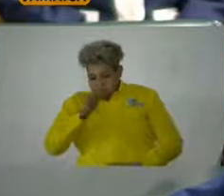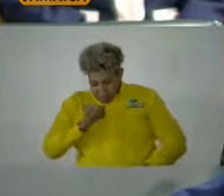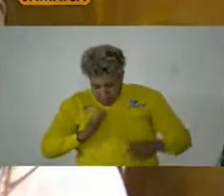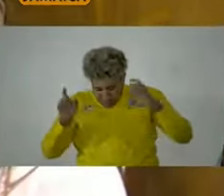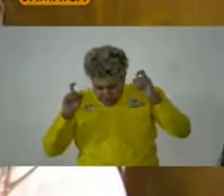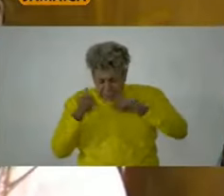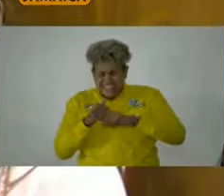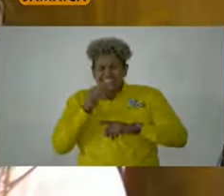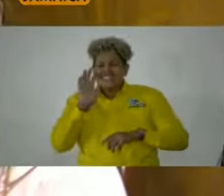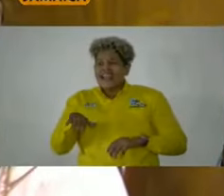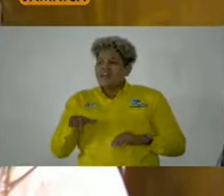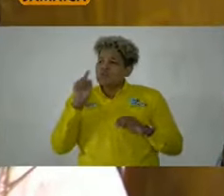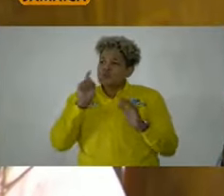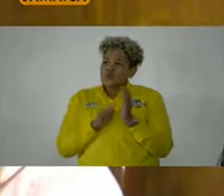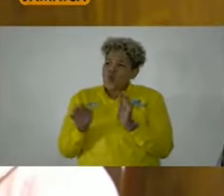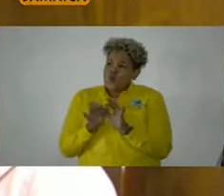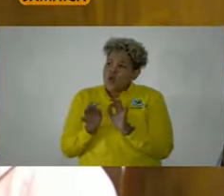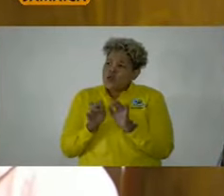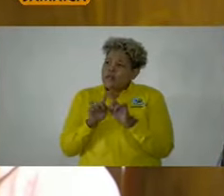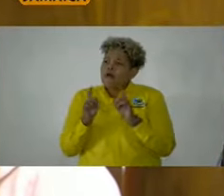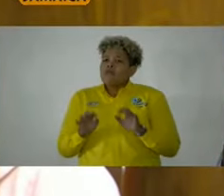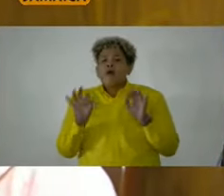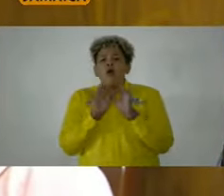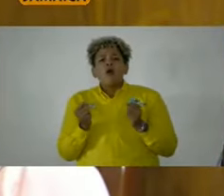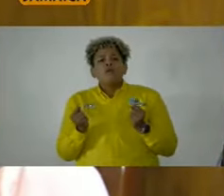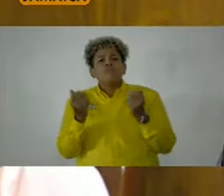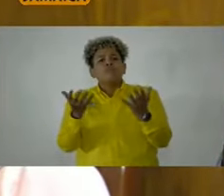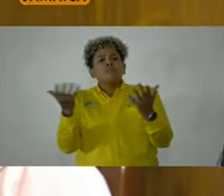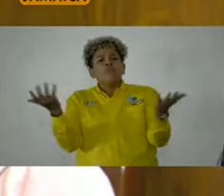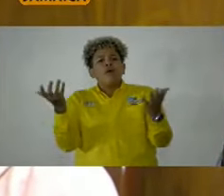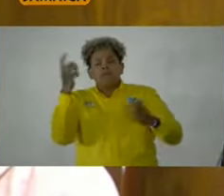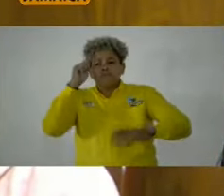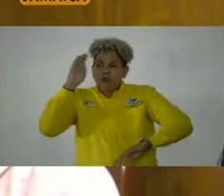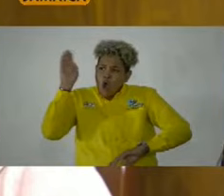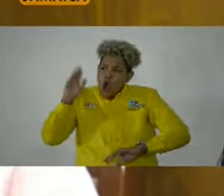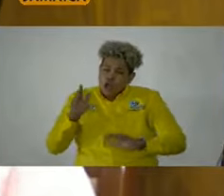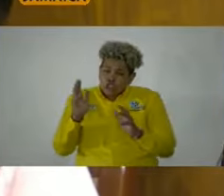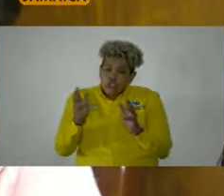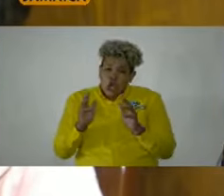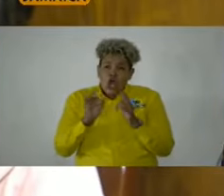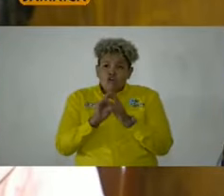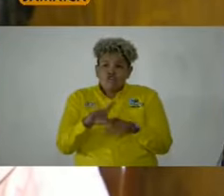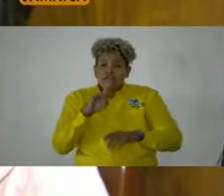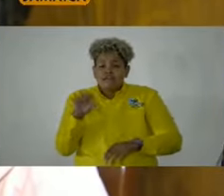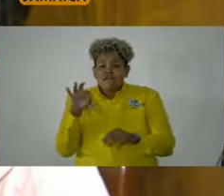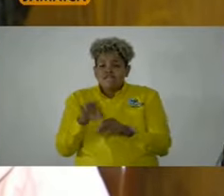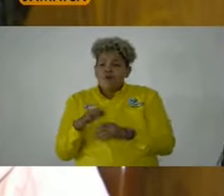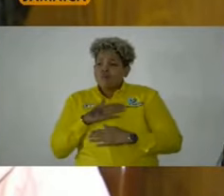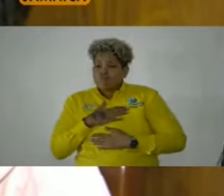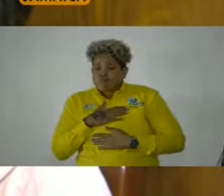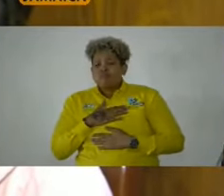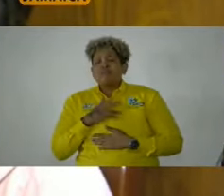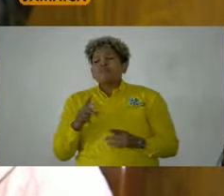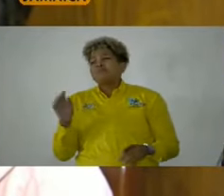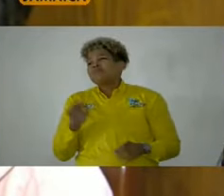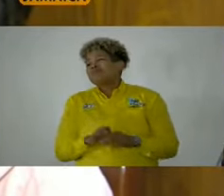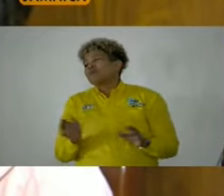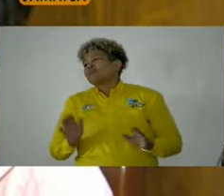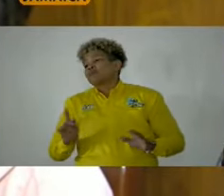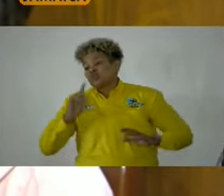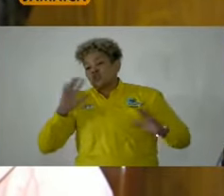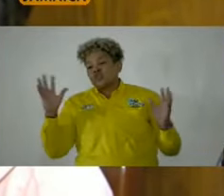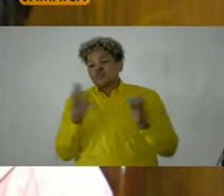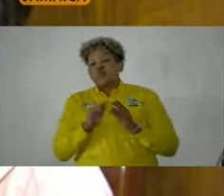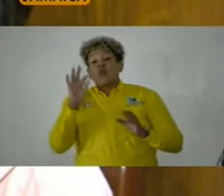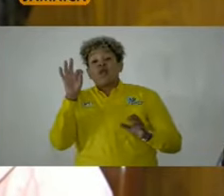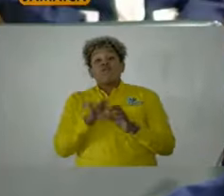Madam Speaker, it is noteworthy and significant that for all the talk about voter apathy, the total